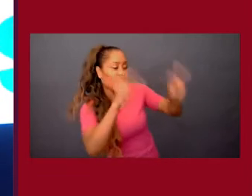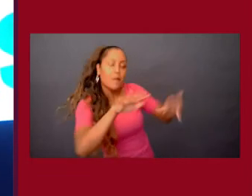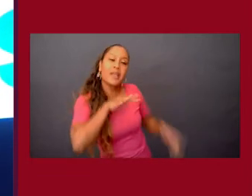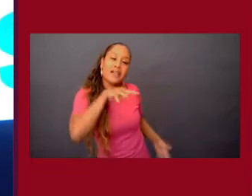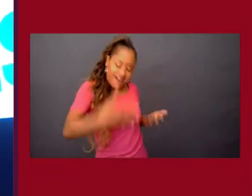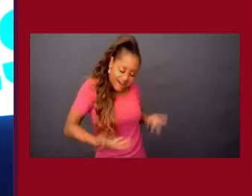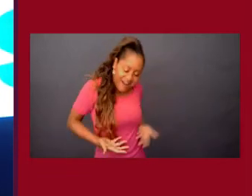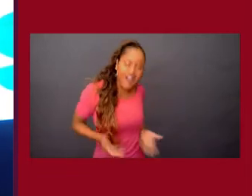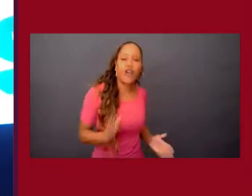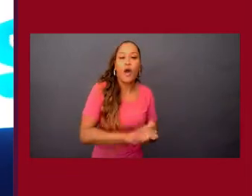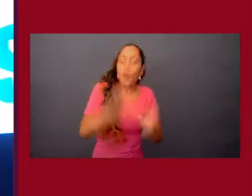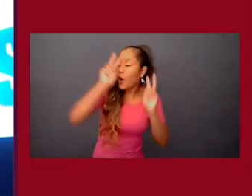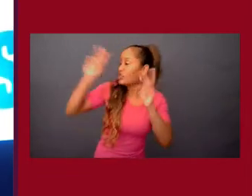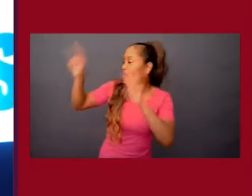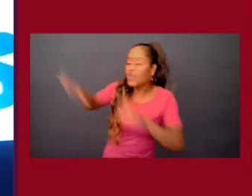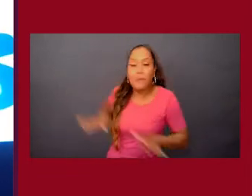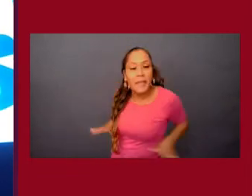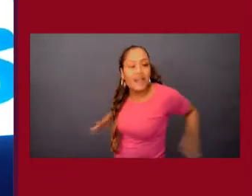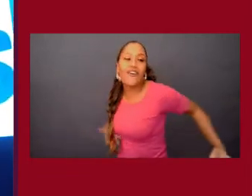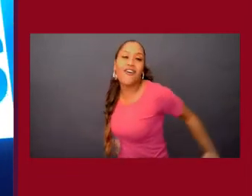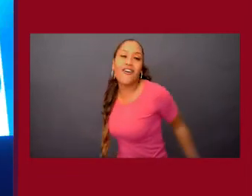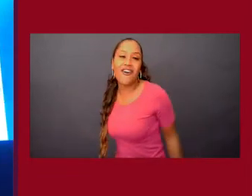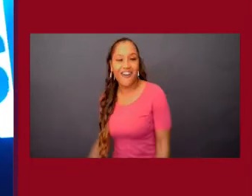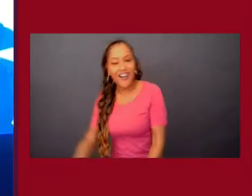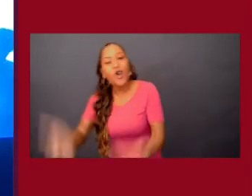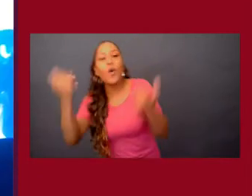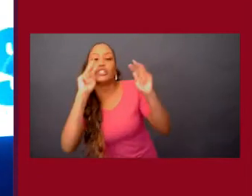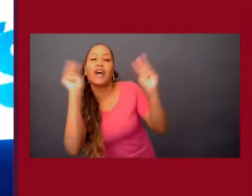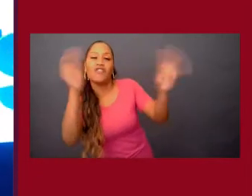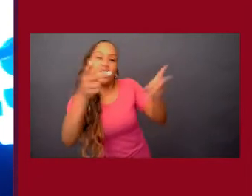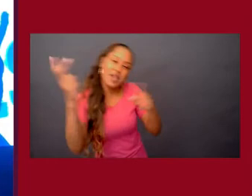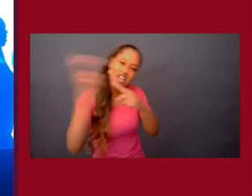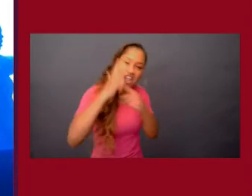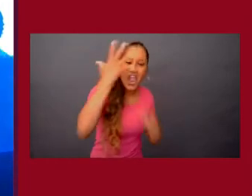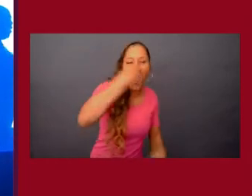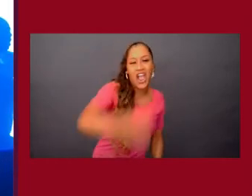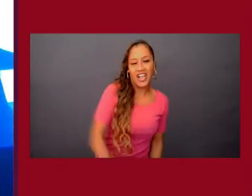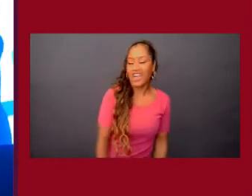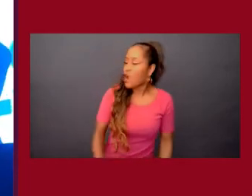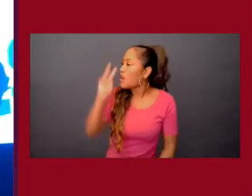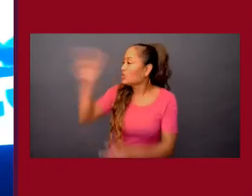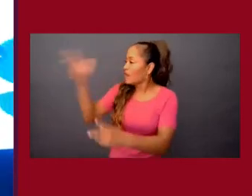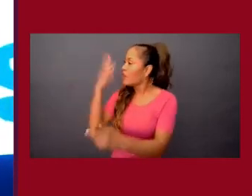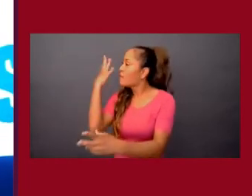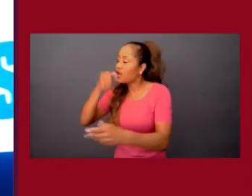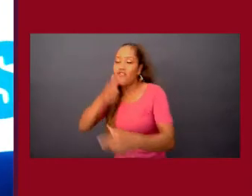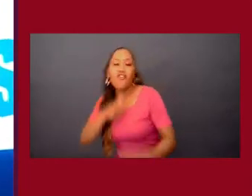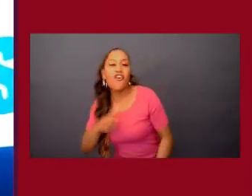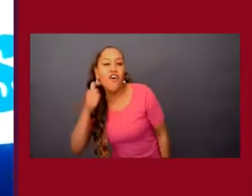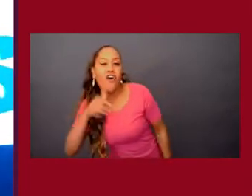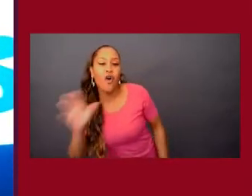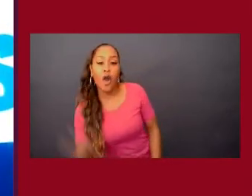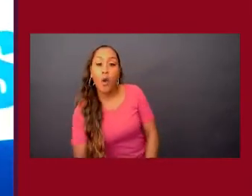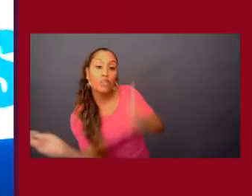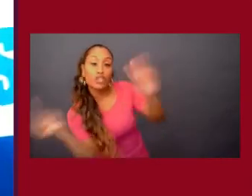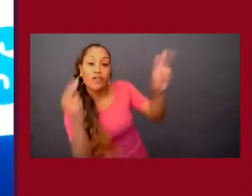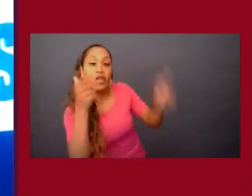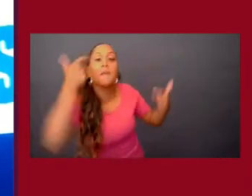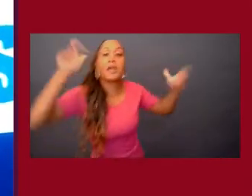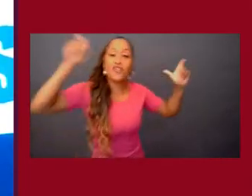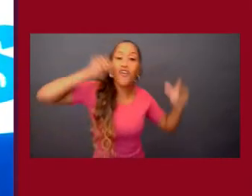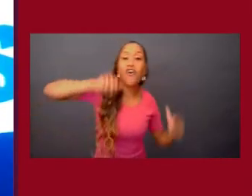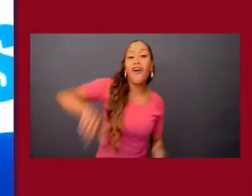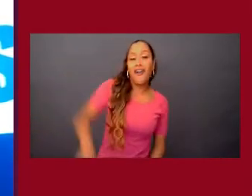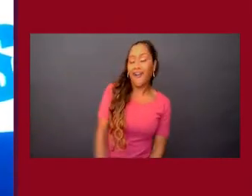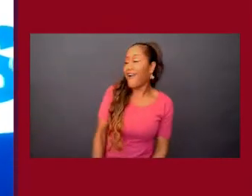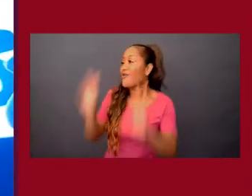big girl. Watch out for the big girl. Watch out for the big girl. Watch out for the big girl. Watch out for the big